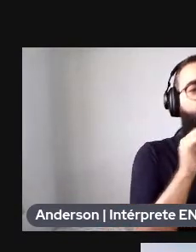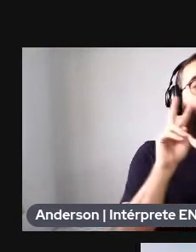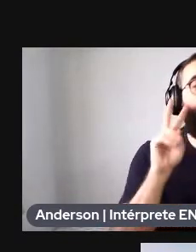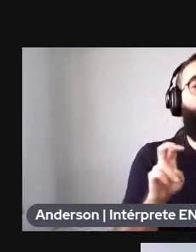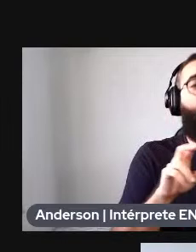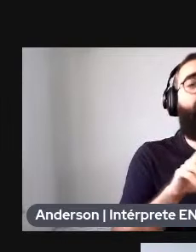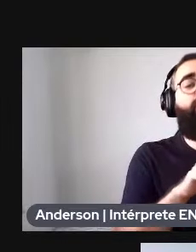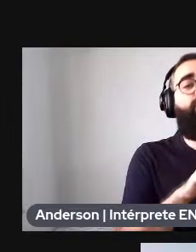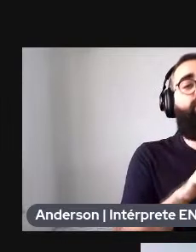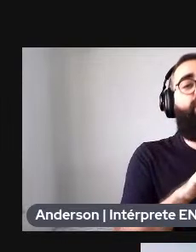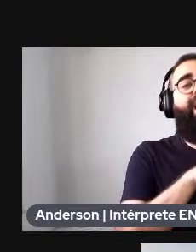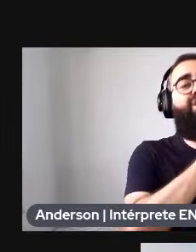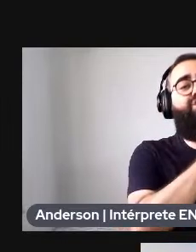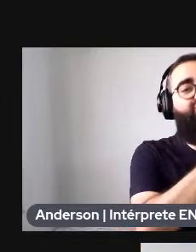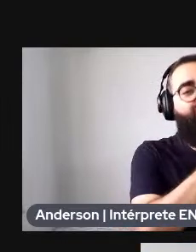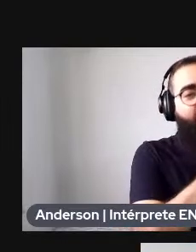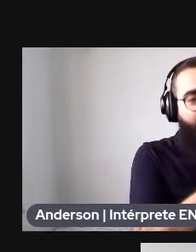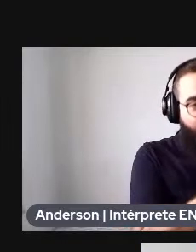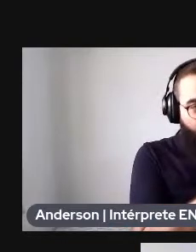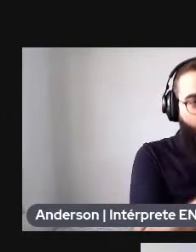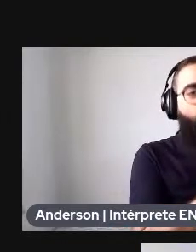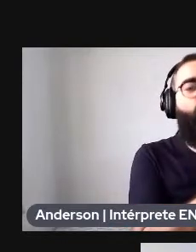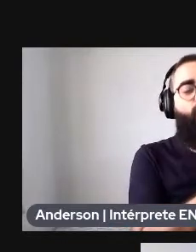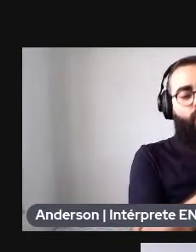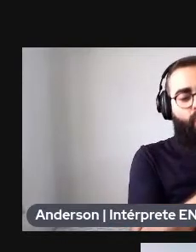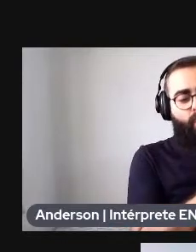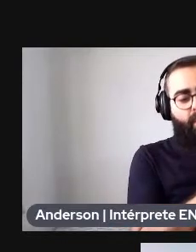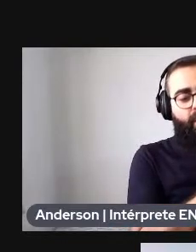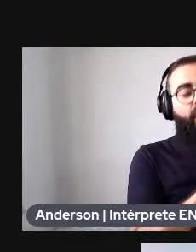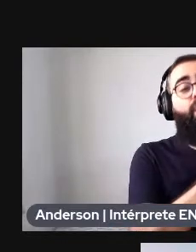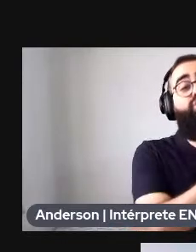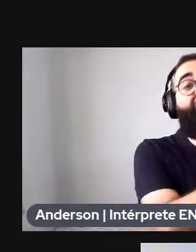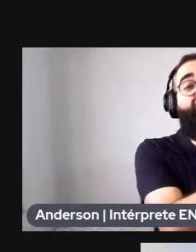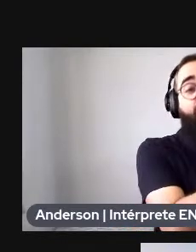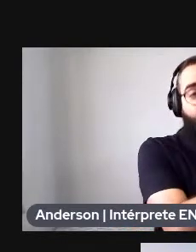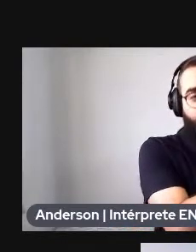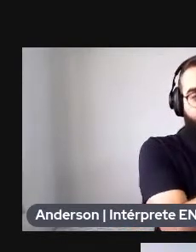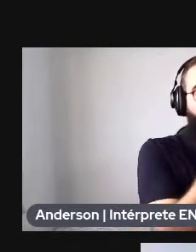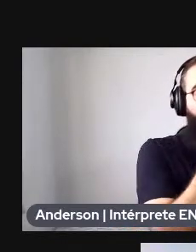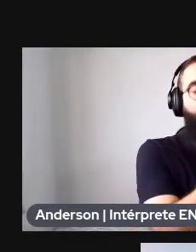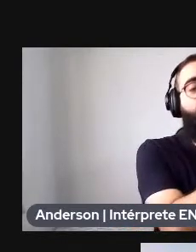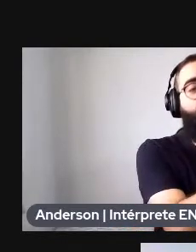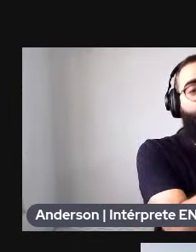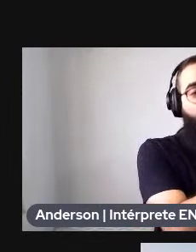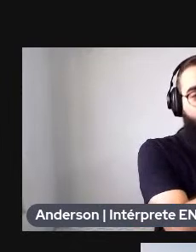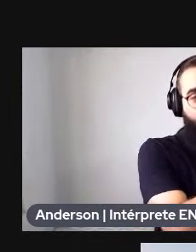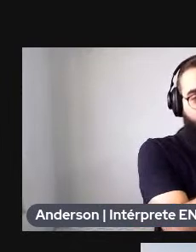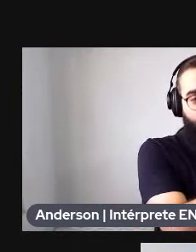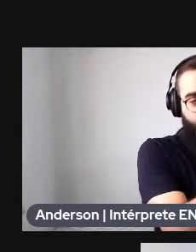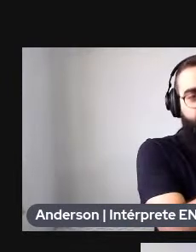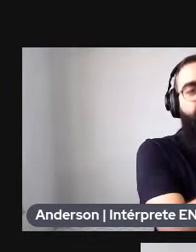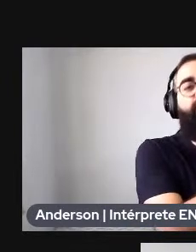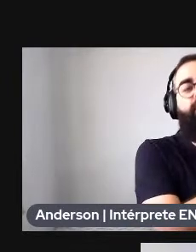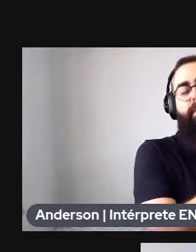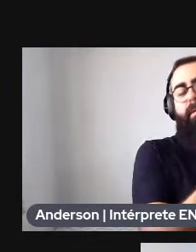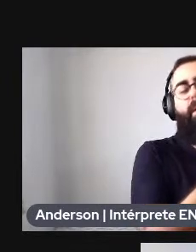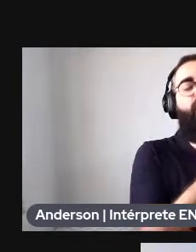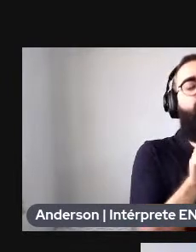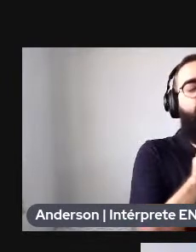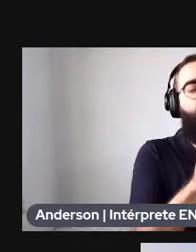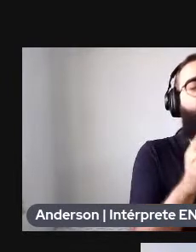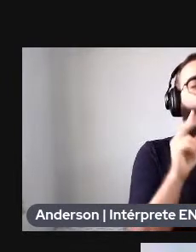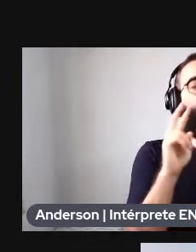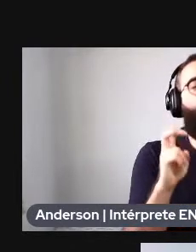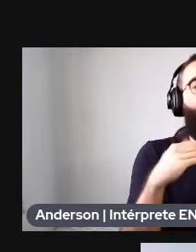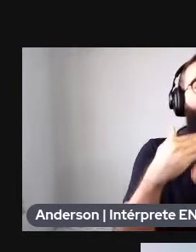genre-based approaches to L1 and L2 teaching and learning, writing development in Portuguese, the